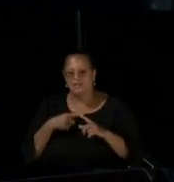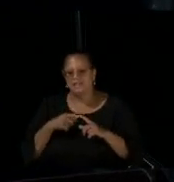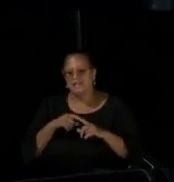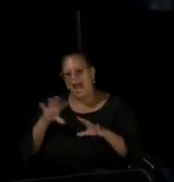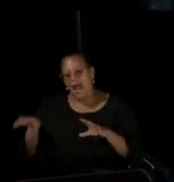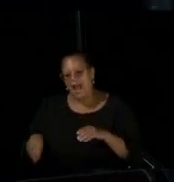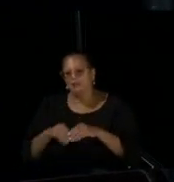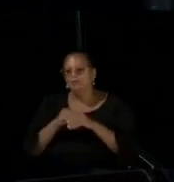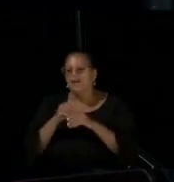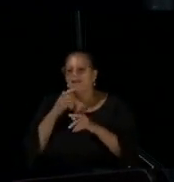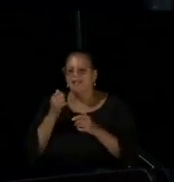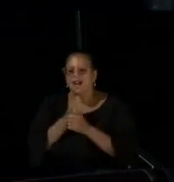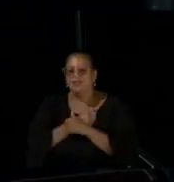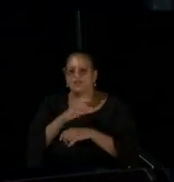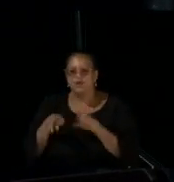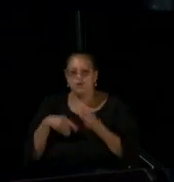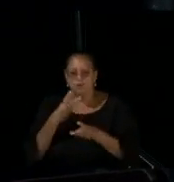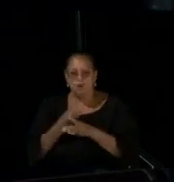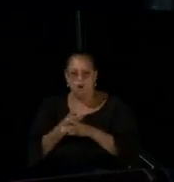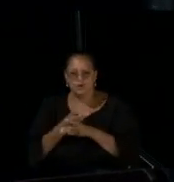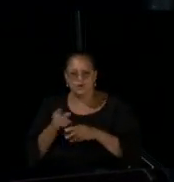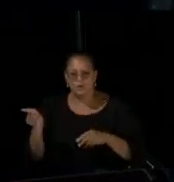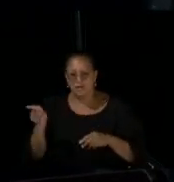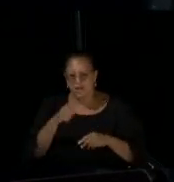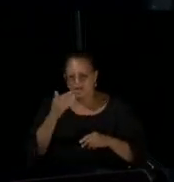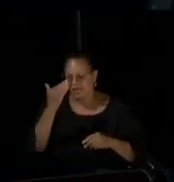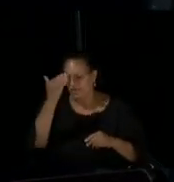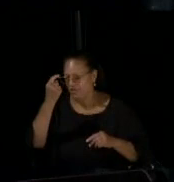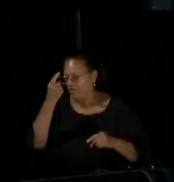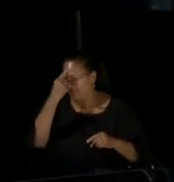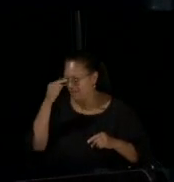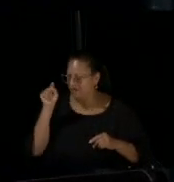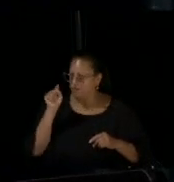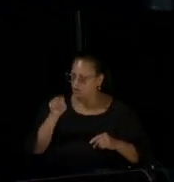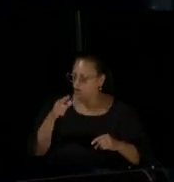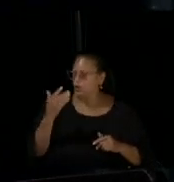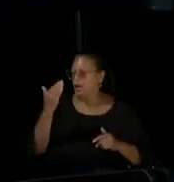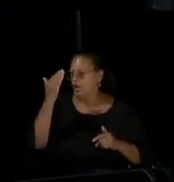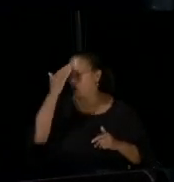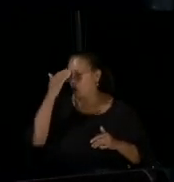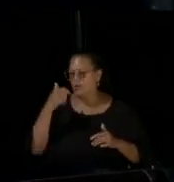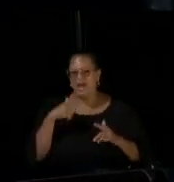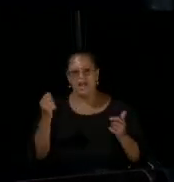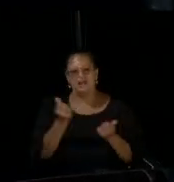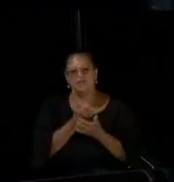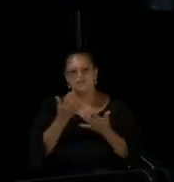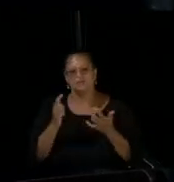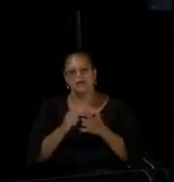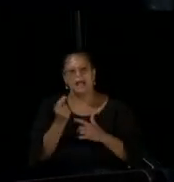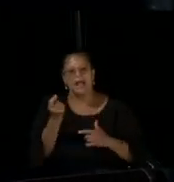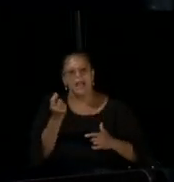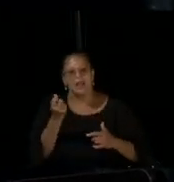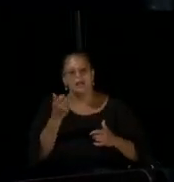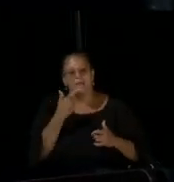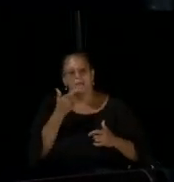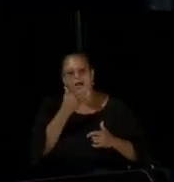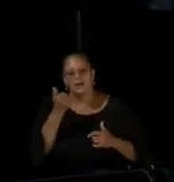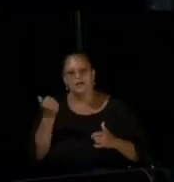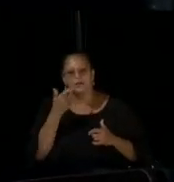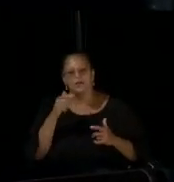world so that when people think of you, they know that everything will just be a little bit better with you in